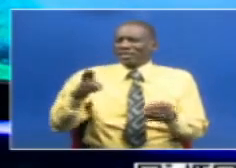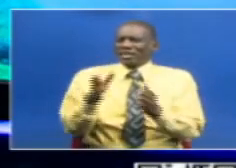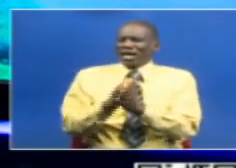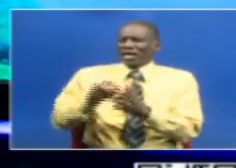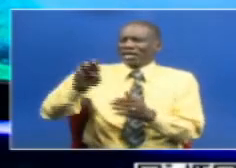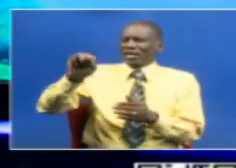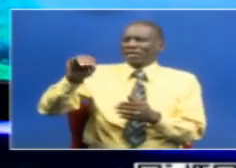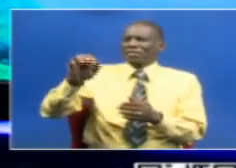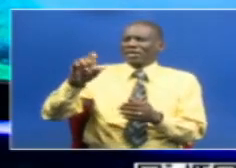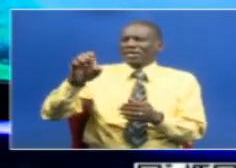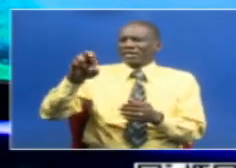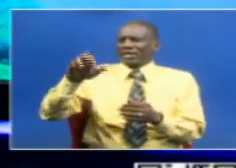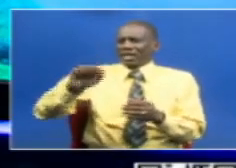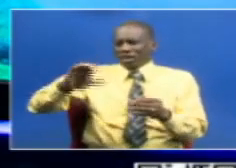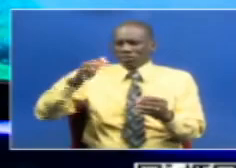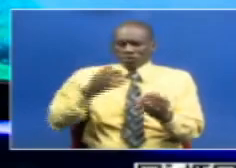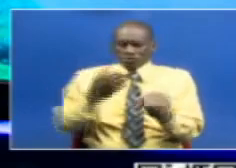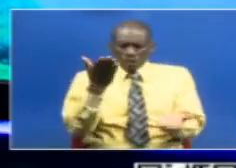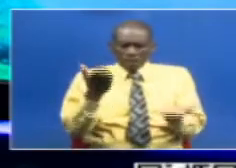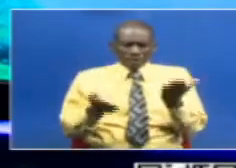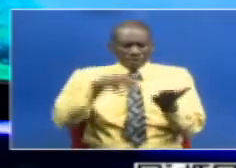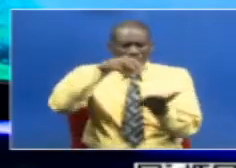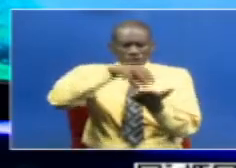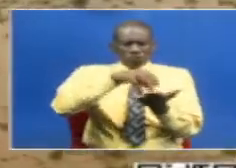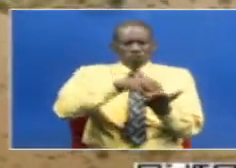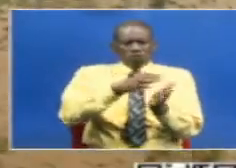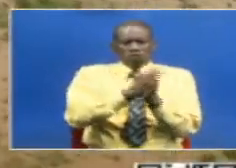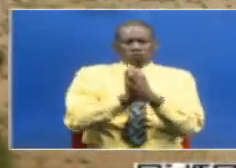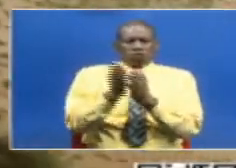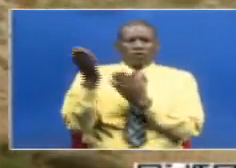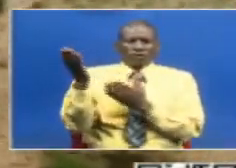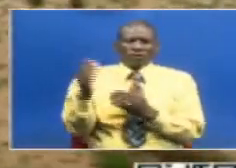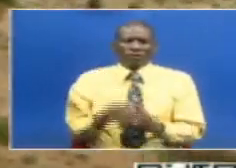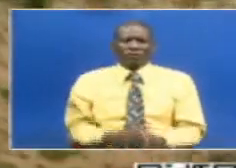situation. Rose Wangoi has the details.